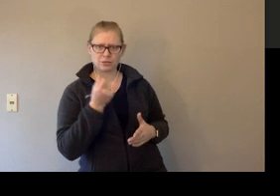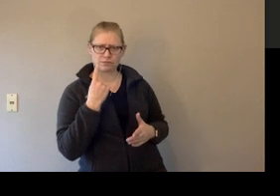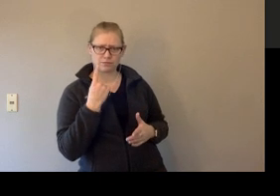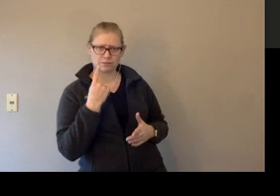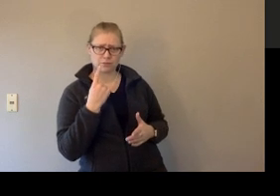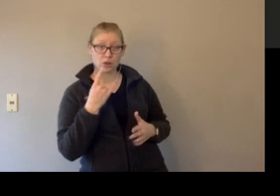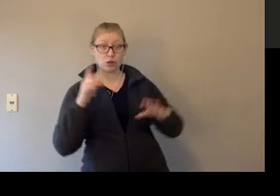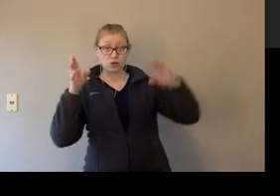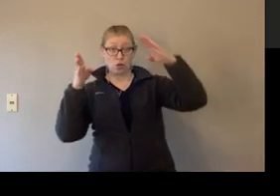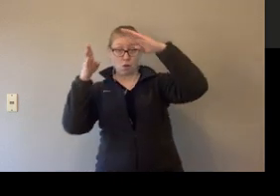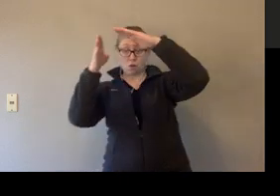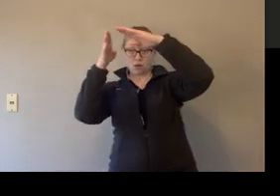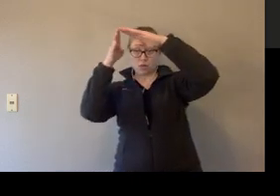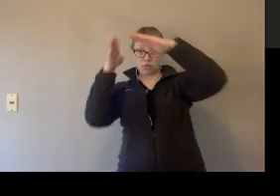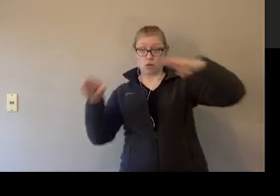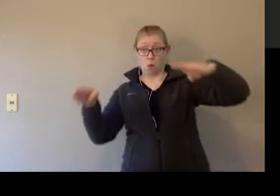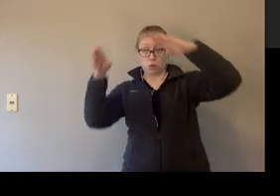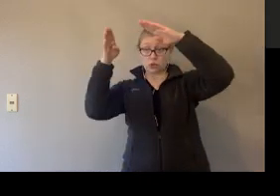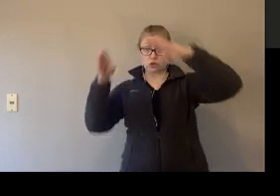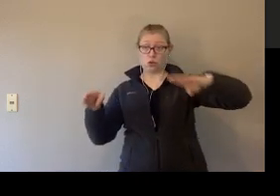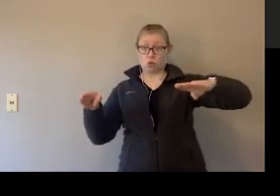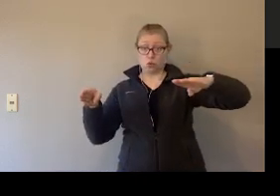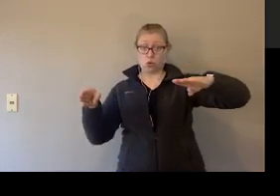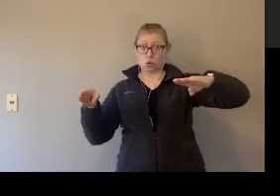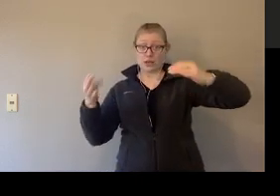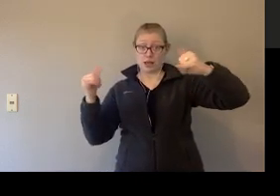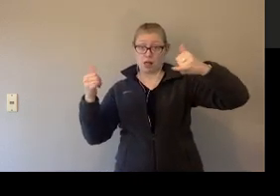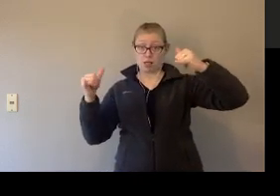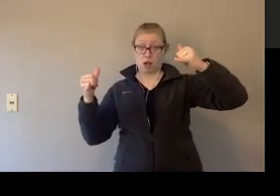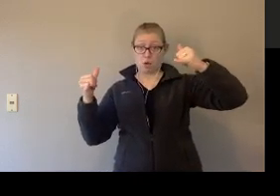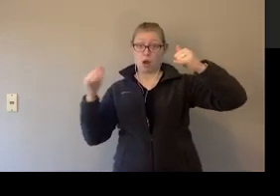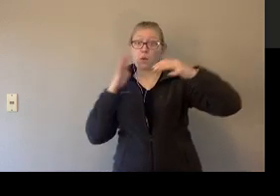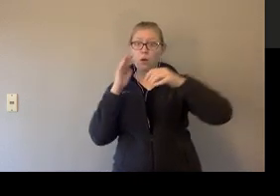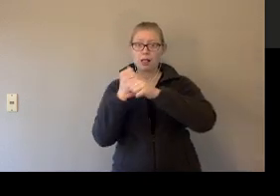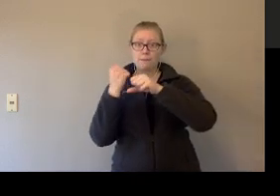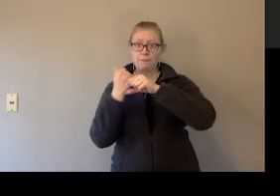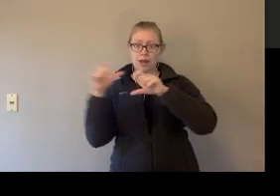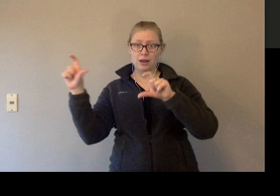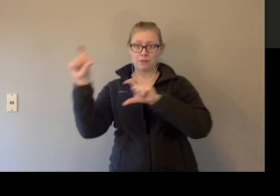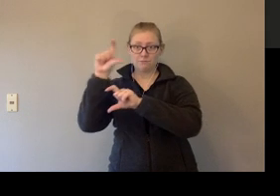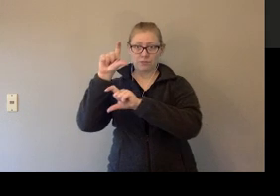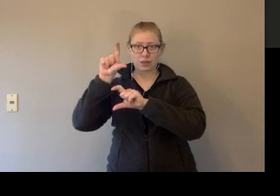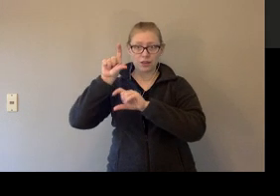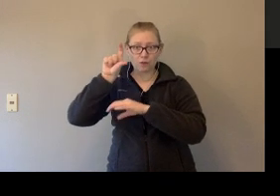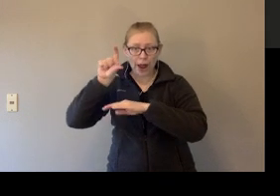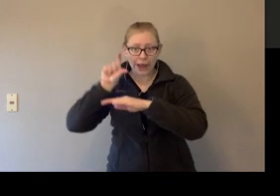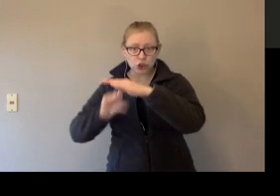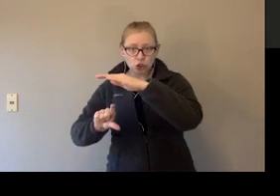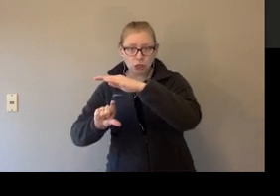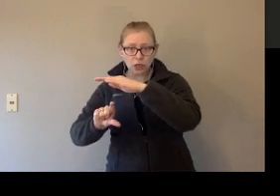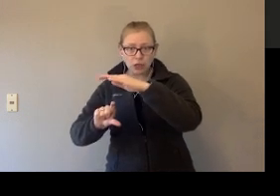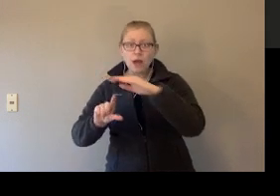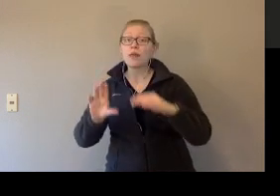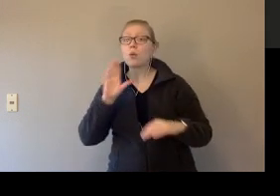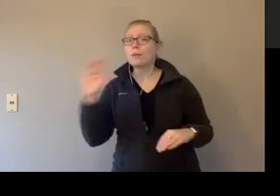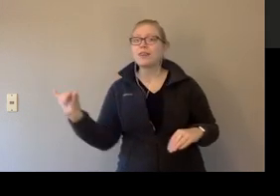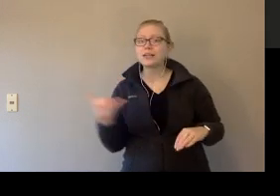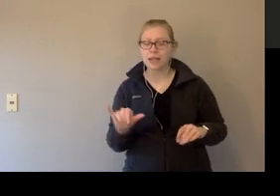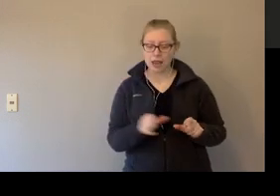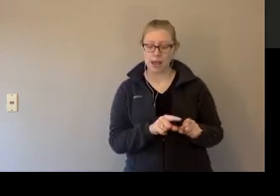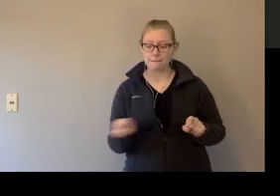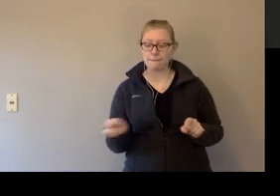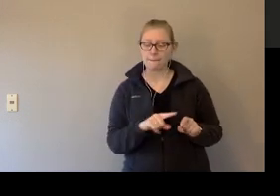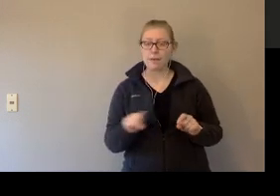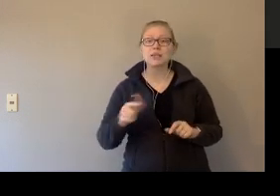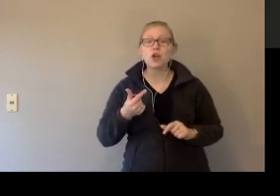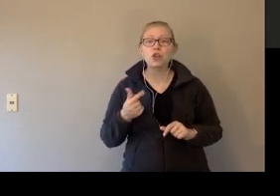fraction, a ratio that's the same as these two pieces that it cuts on the third side. So